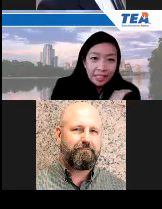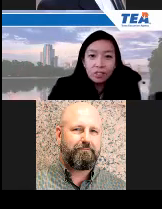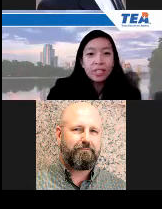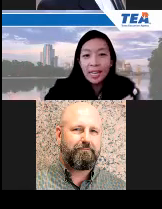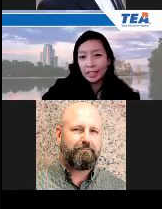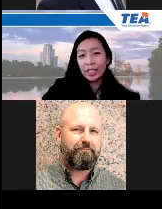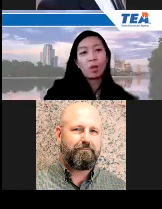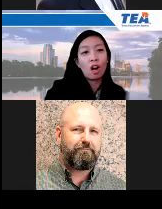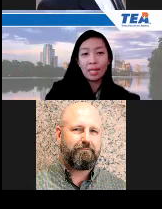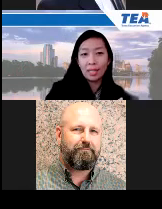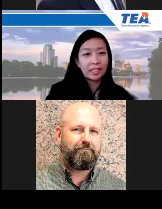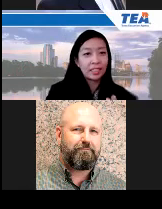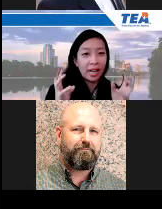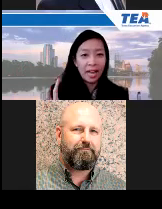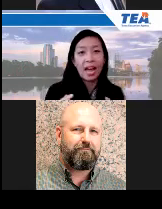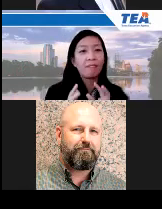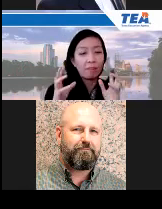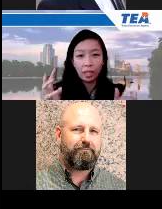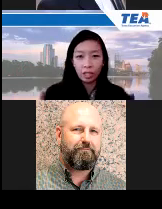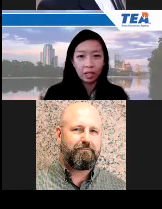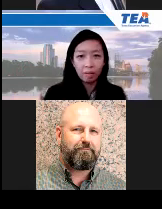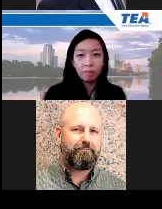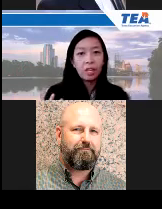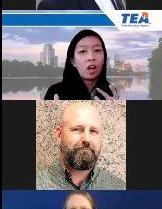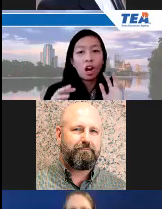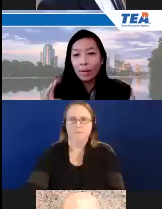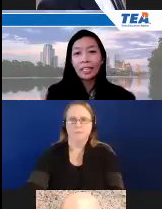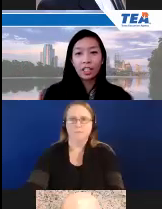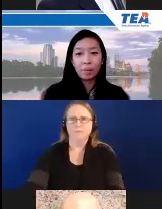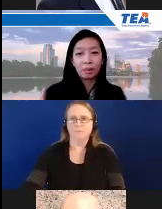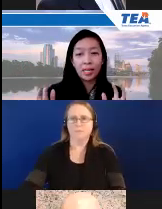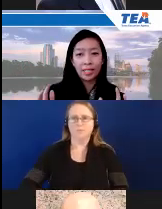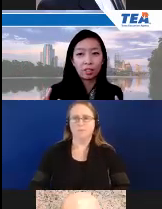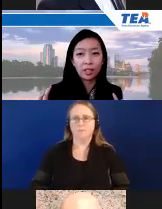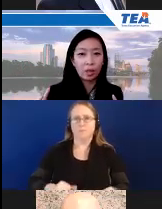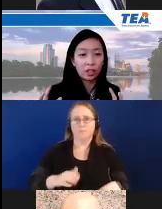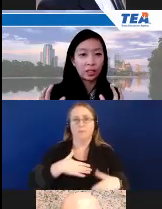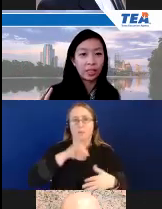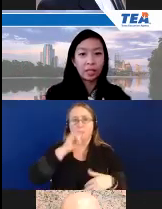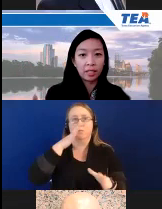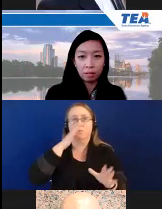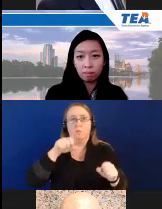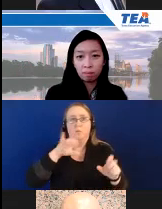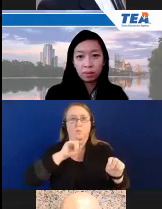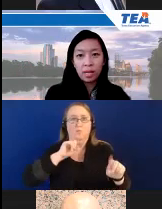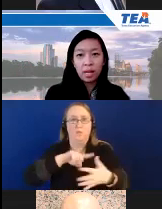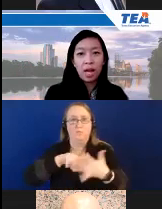to successfully execute all my lessons I have in my curriculum, are my kids going to be able to answer these questions at the end of the